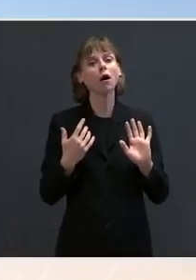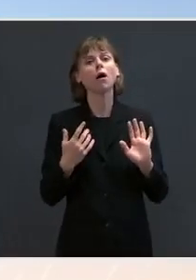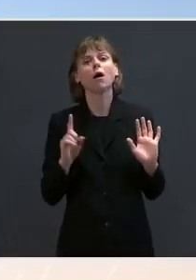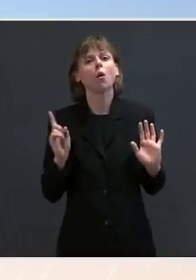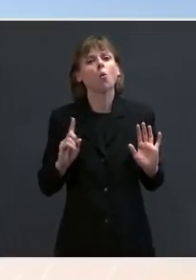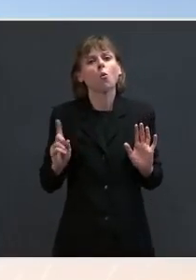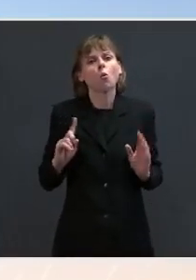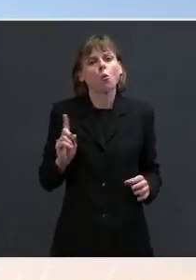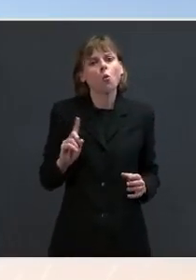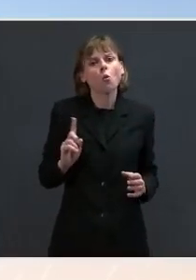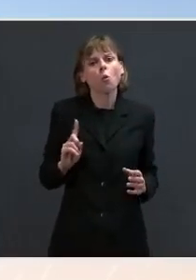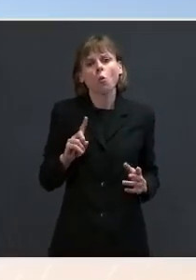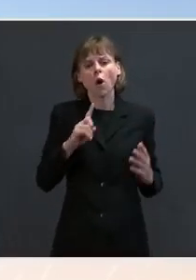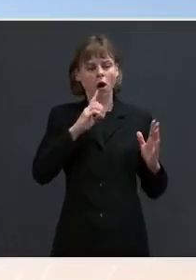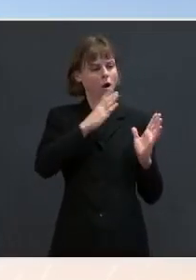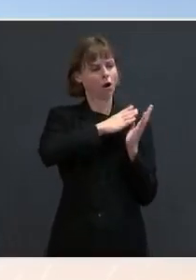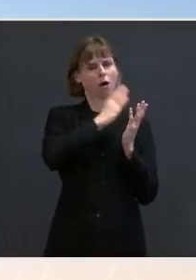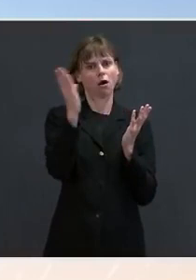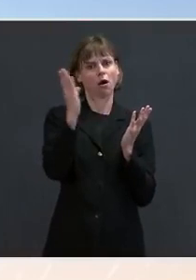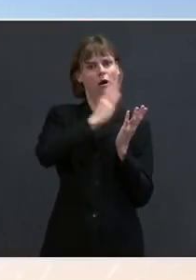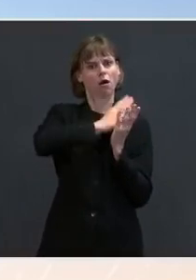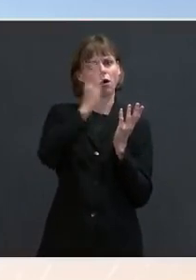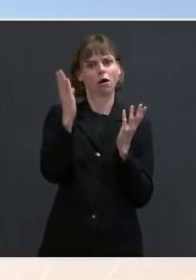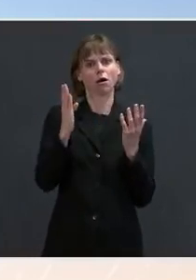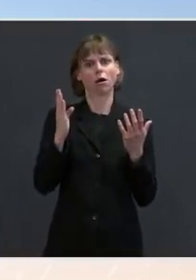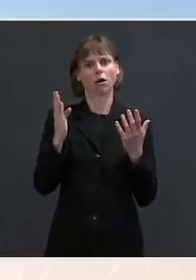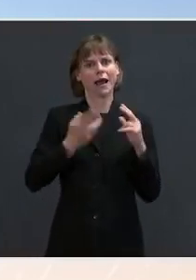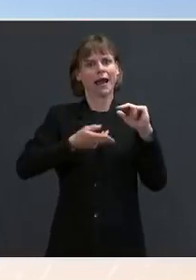where is the ramp up and how far the ramp up goes.